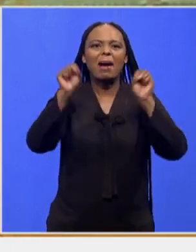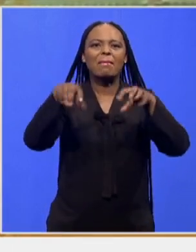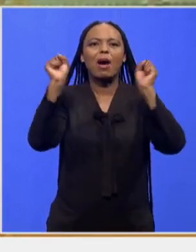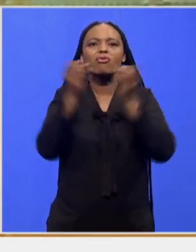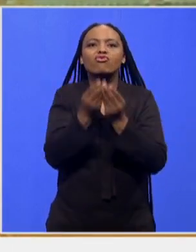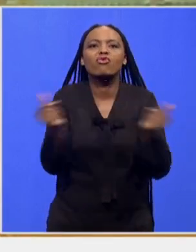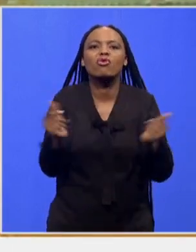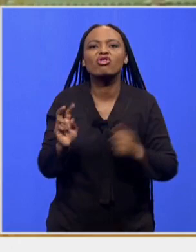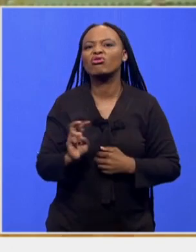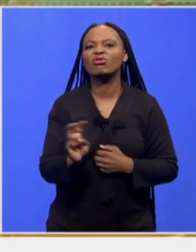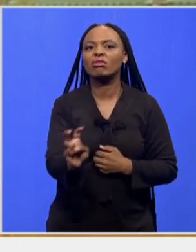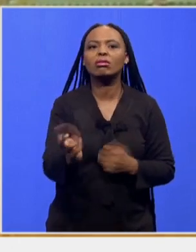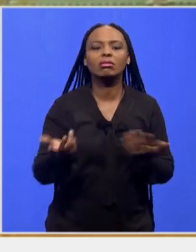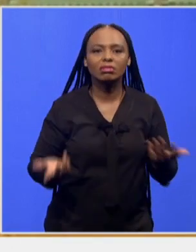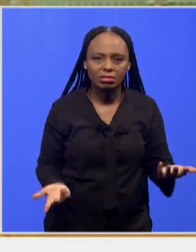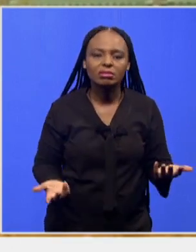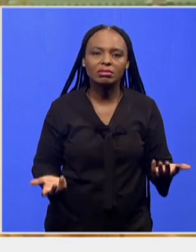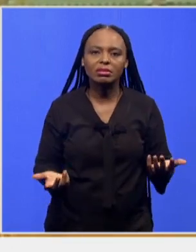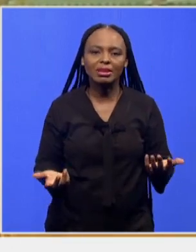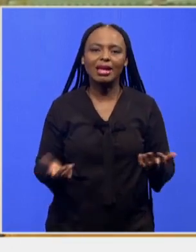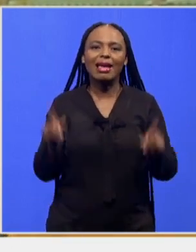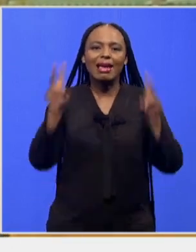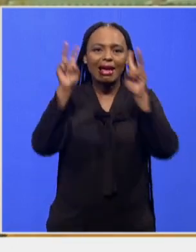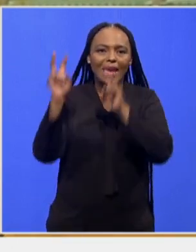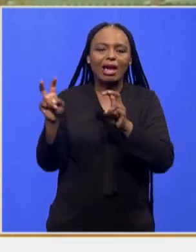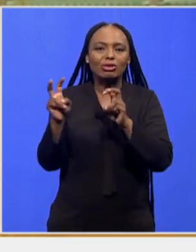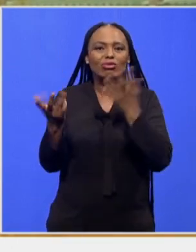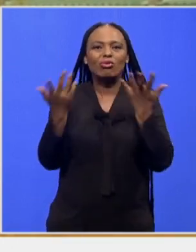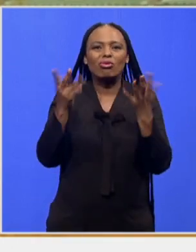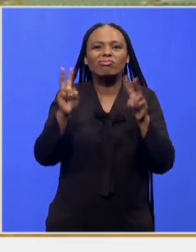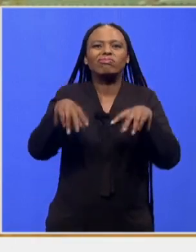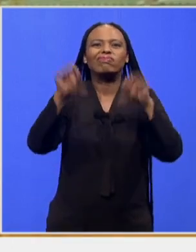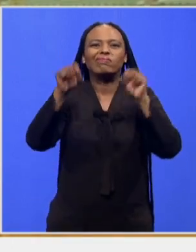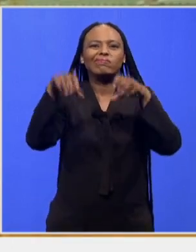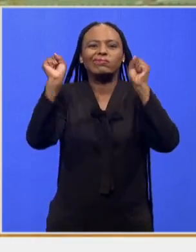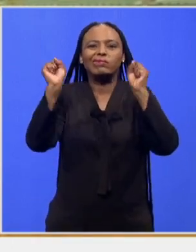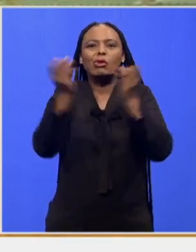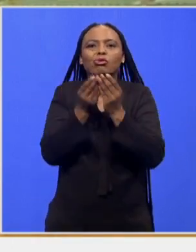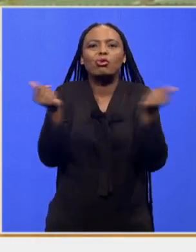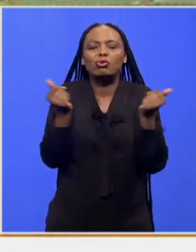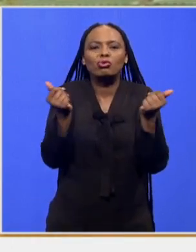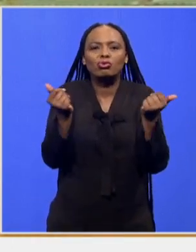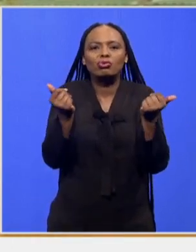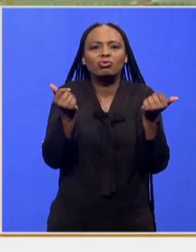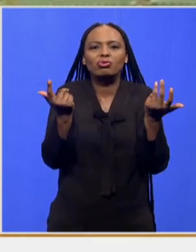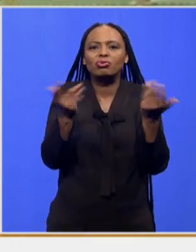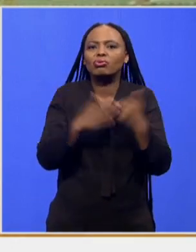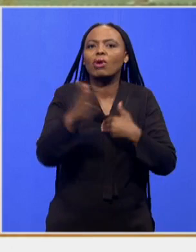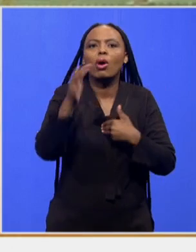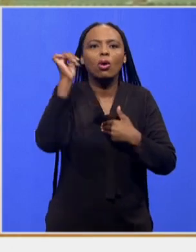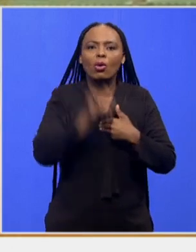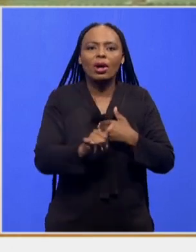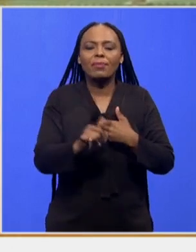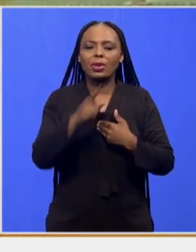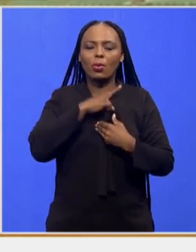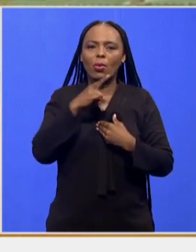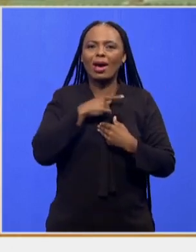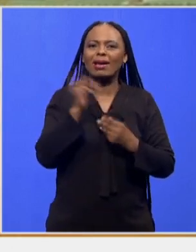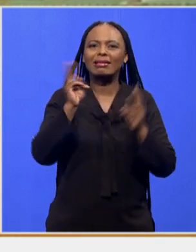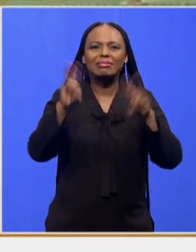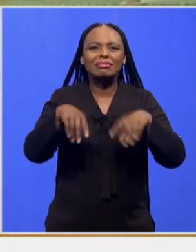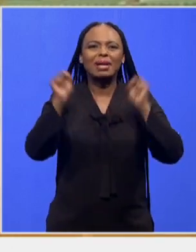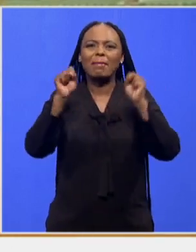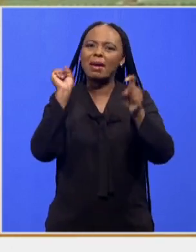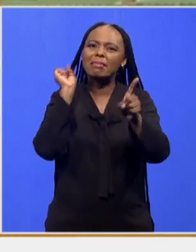to get rid of load shedding, or how are we going to come out of the issue of load shedding as South Africans. I mean, we've done extensive stories on how load shedding has